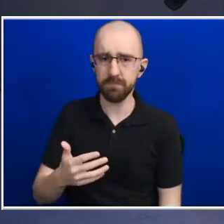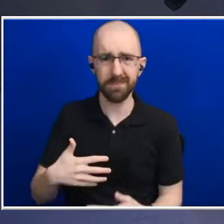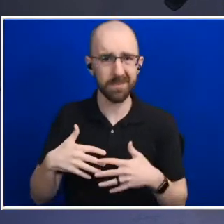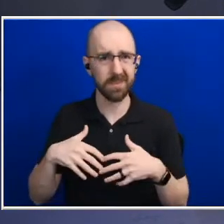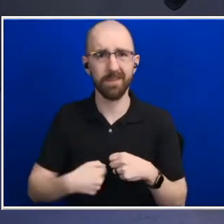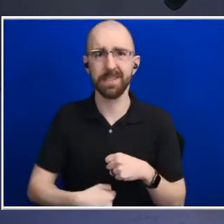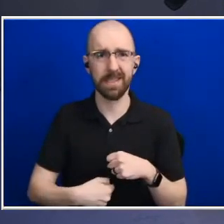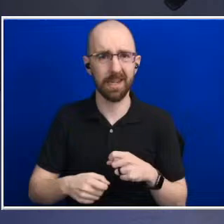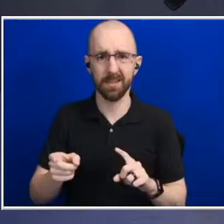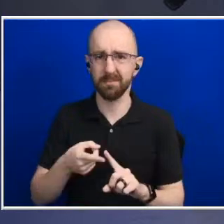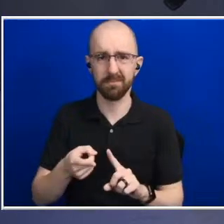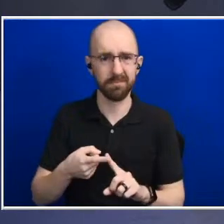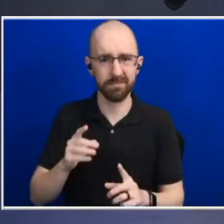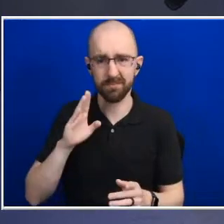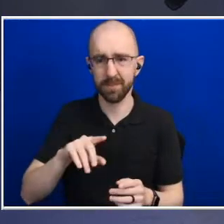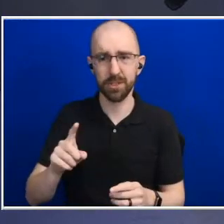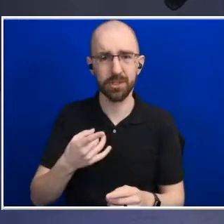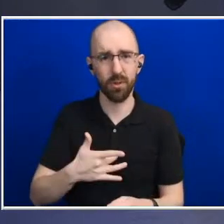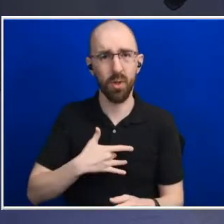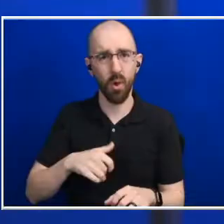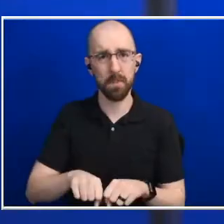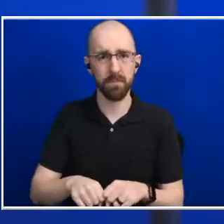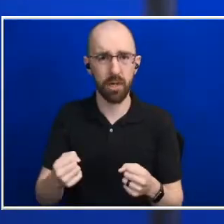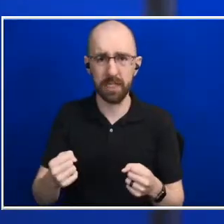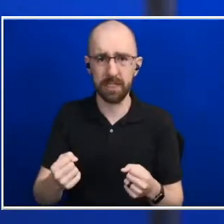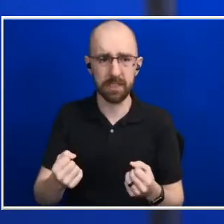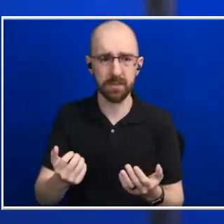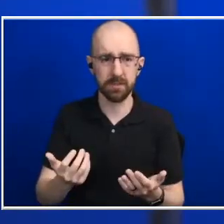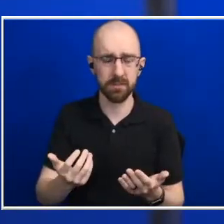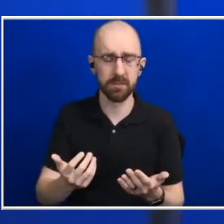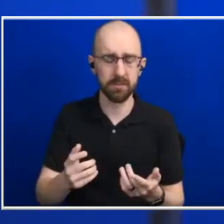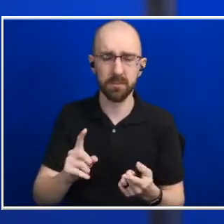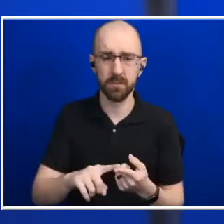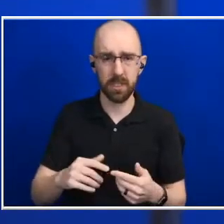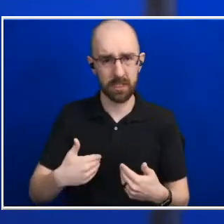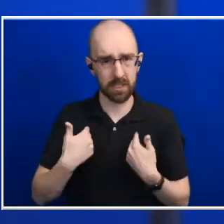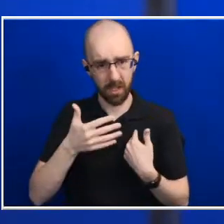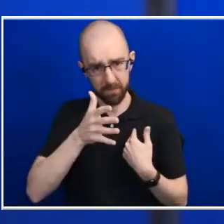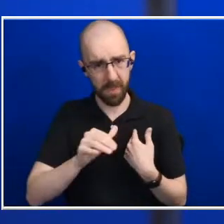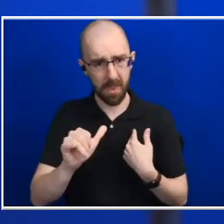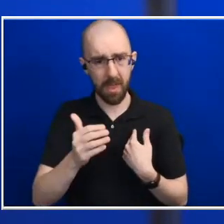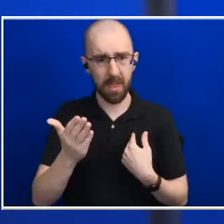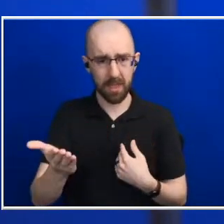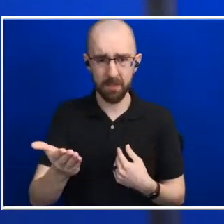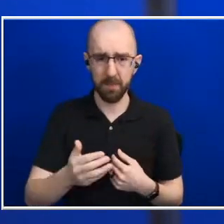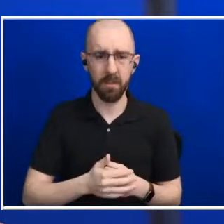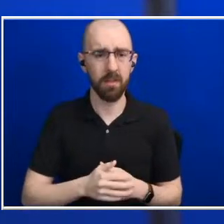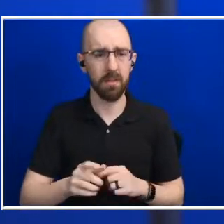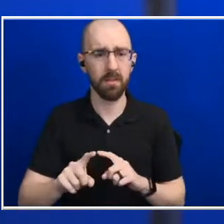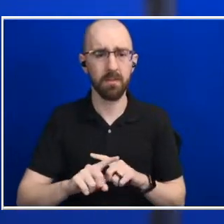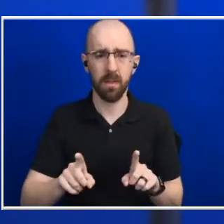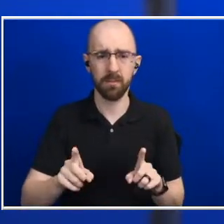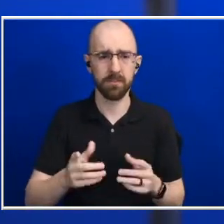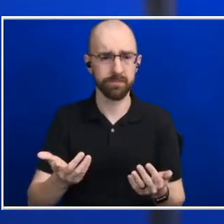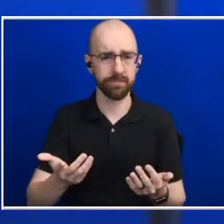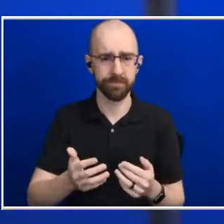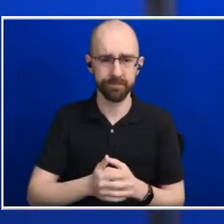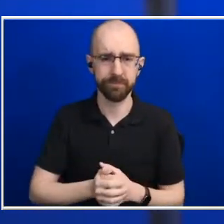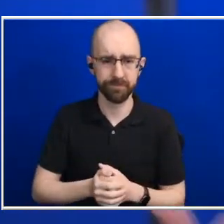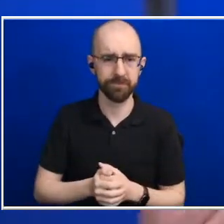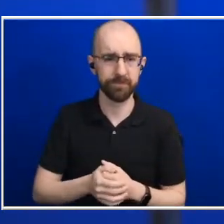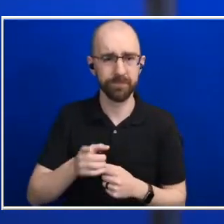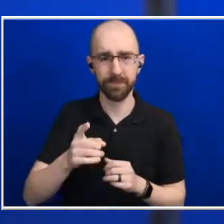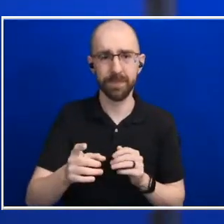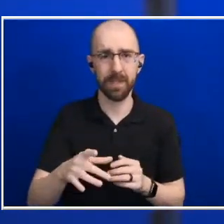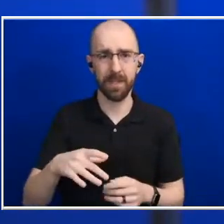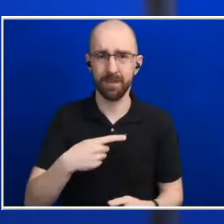just heartbreaking to a young man like him. But, she picked me up too. And